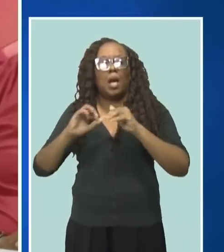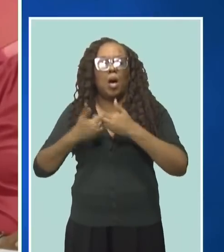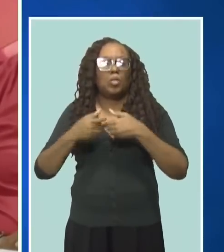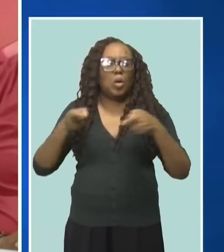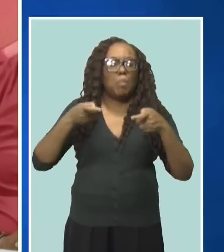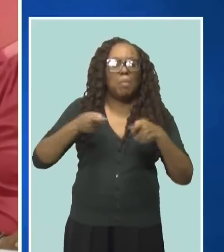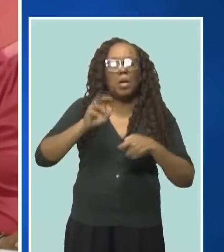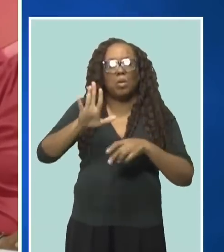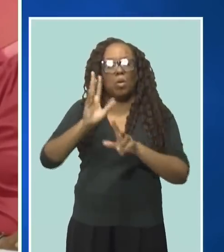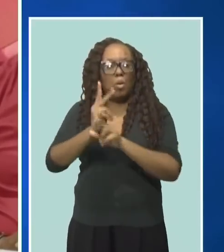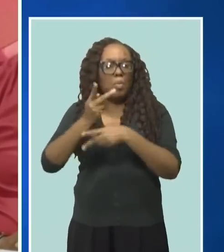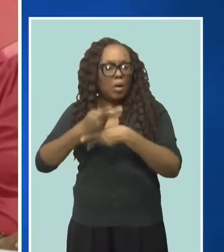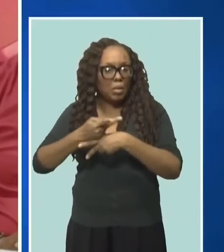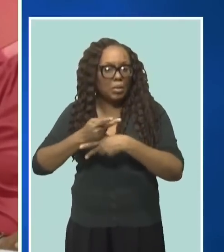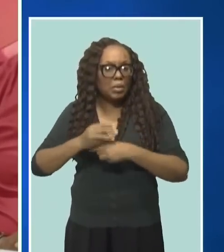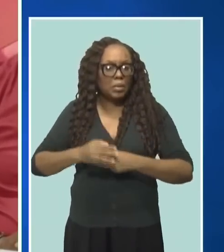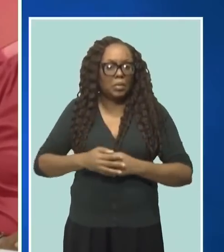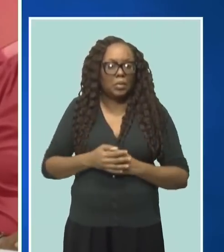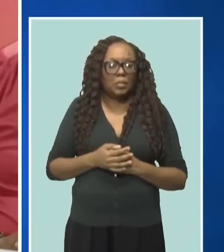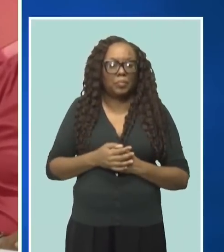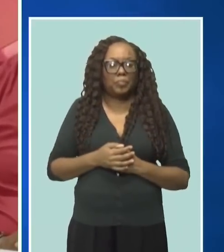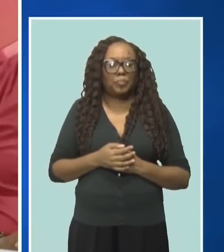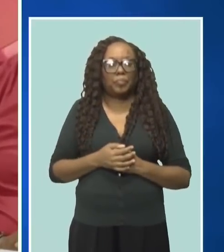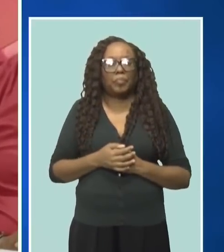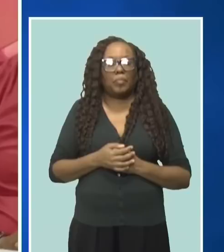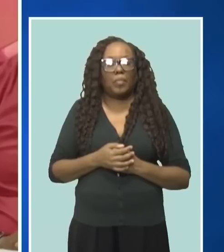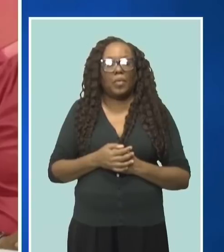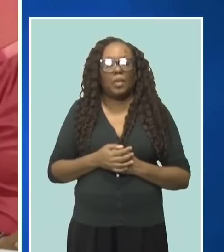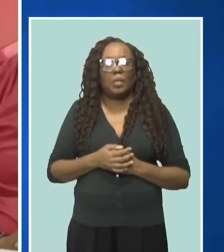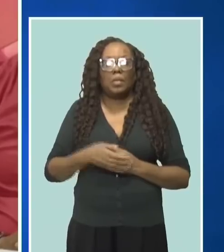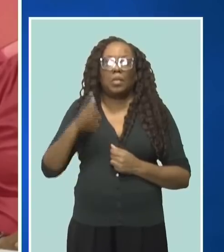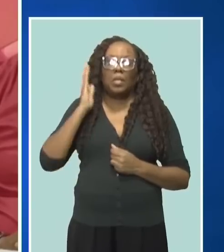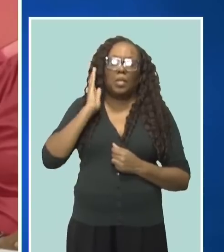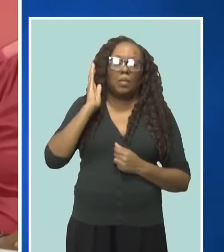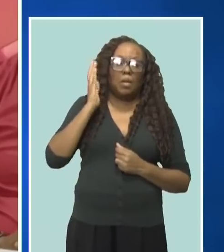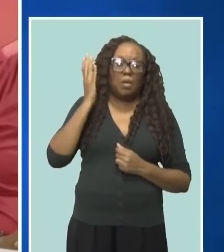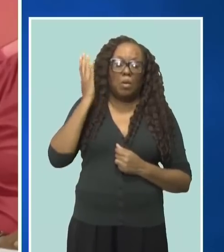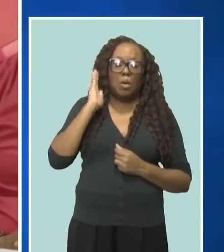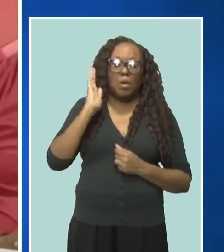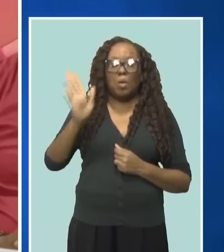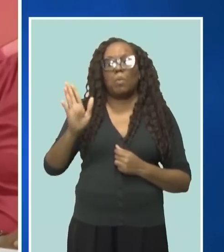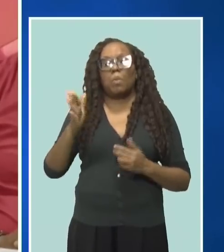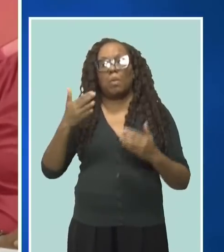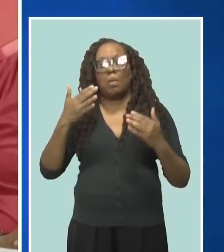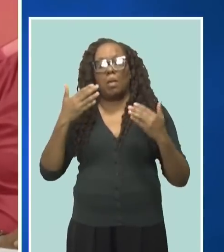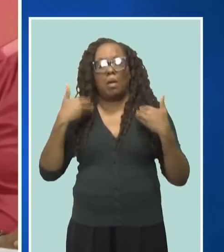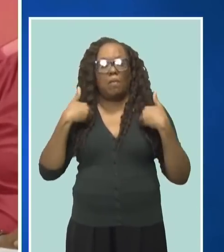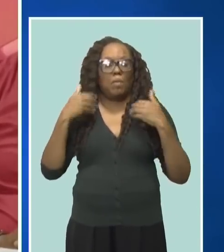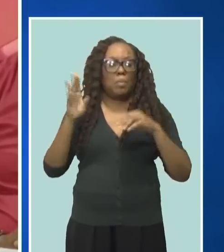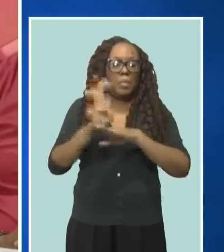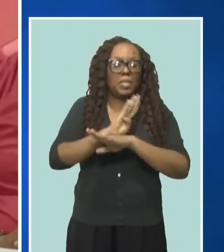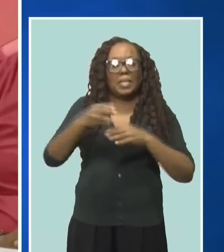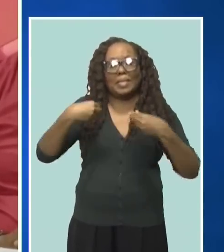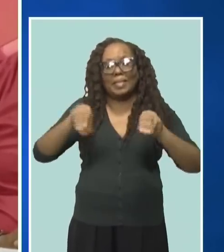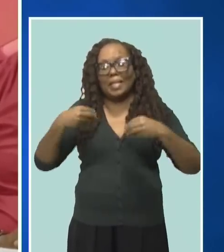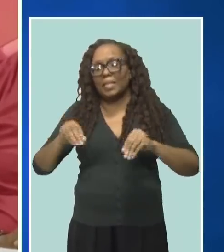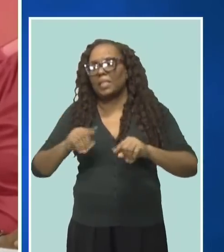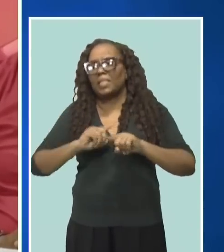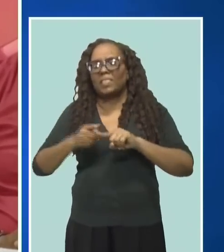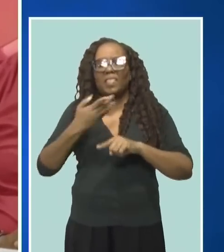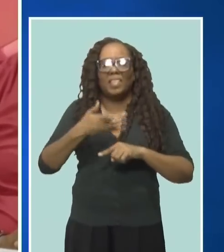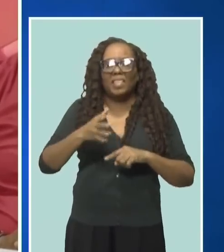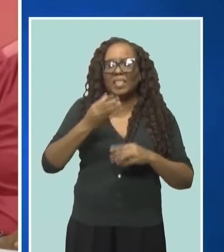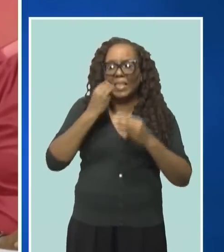management, to name a few. We will have on sale over the 2 days by these businesses. We will have